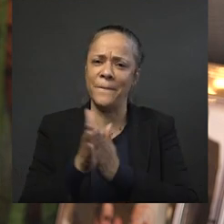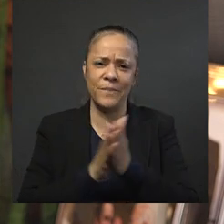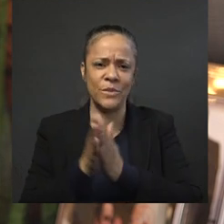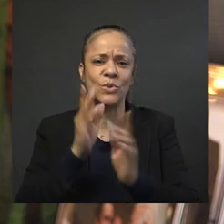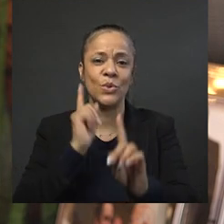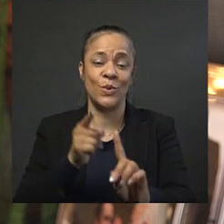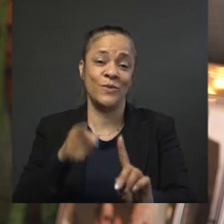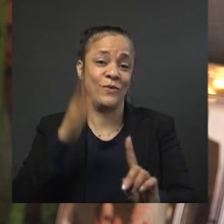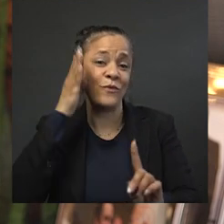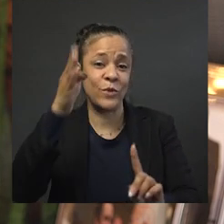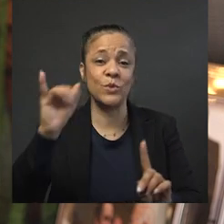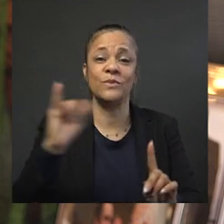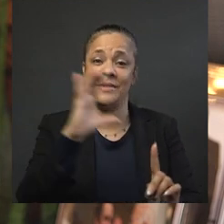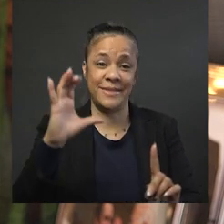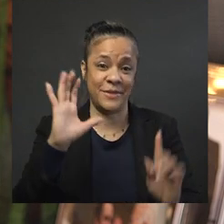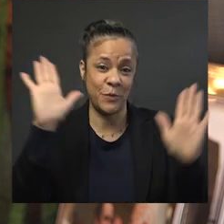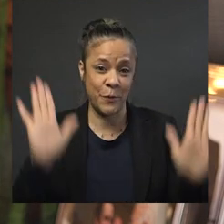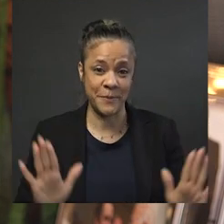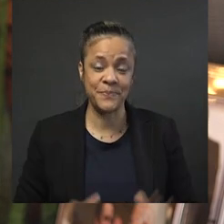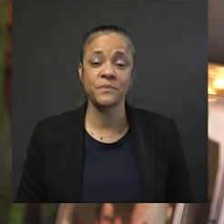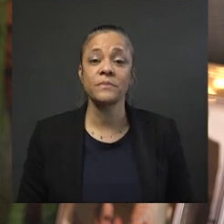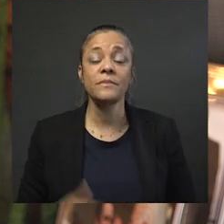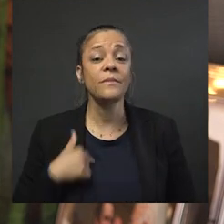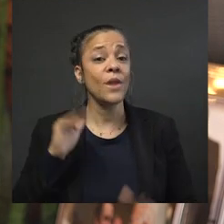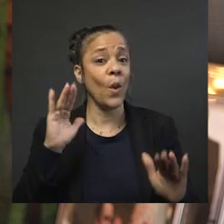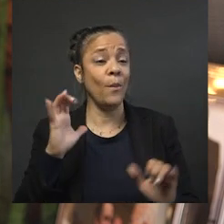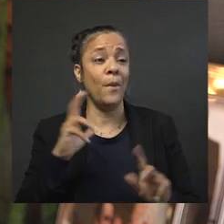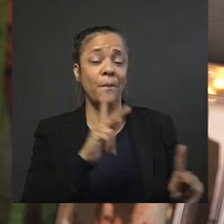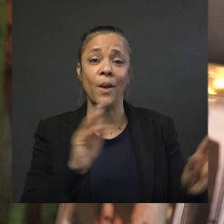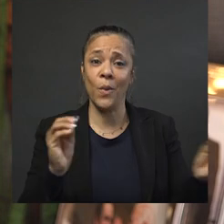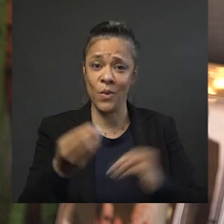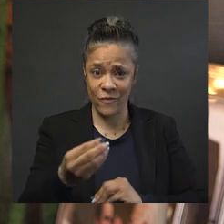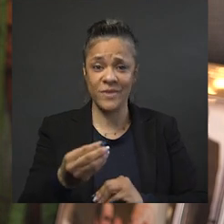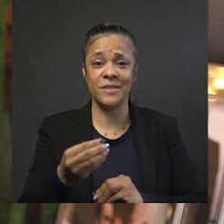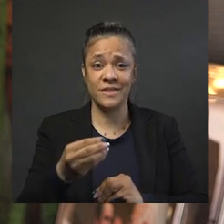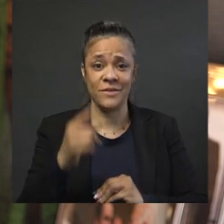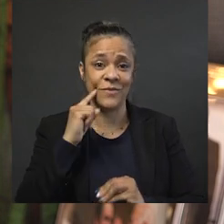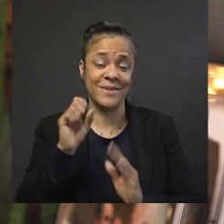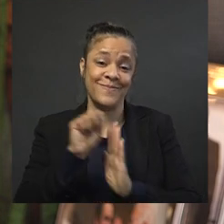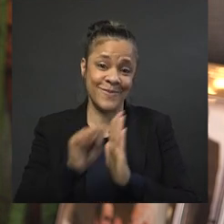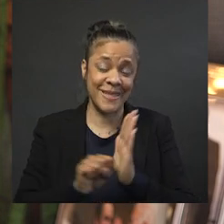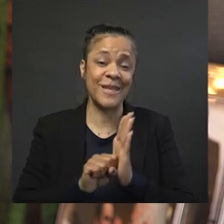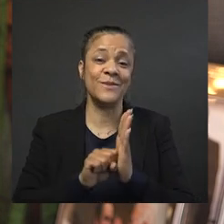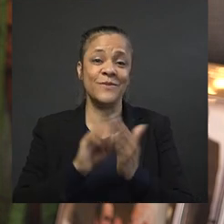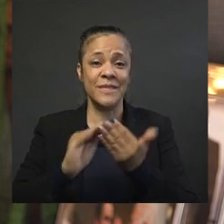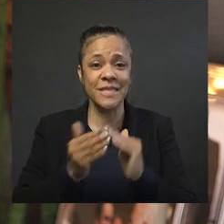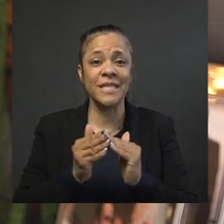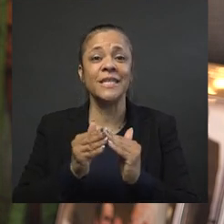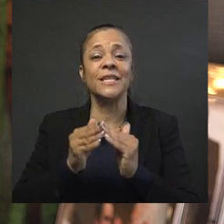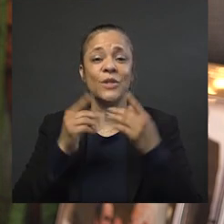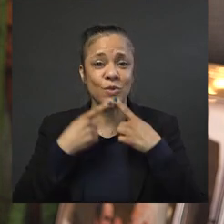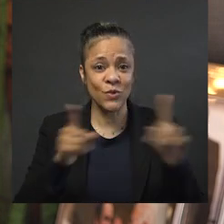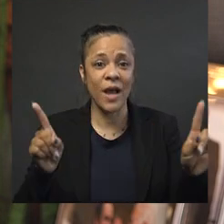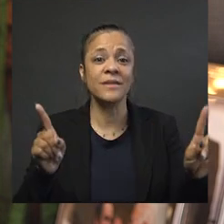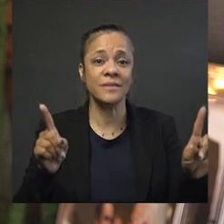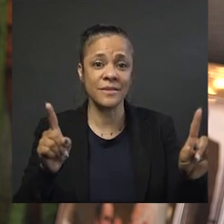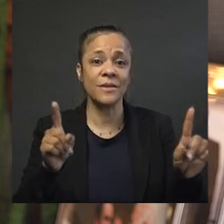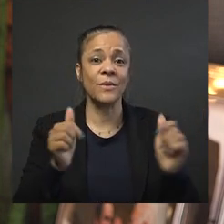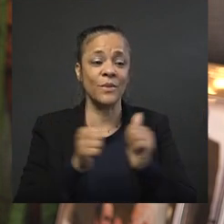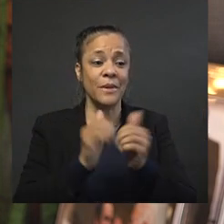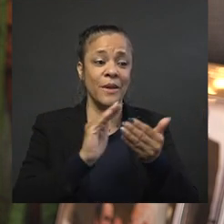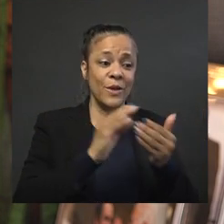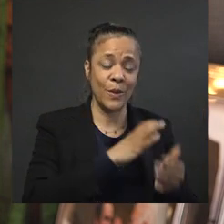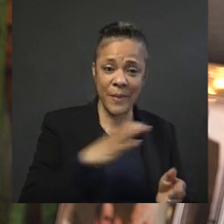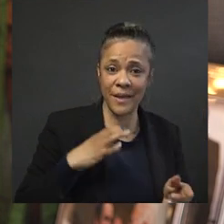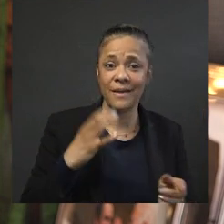most ambitious goals for the future of this great city. While I had hoped to be back in the council chambers for this year's State of the City address with you, the